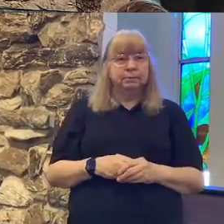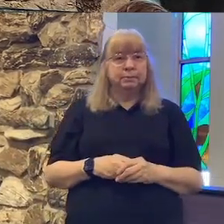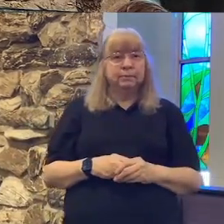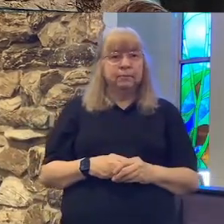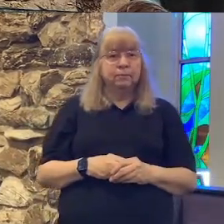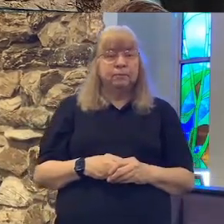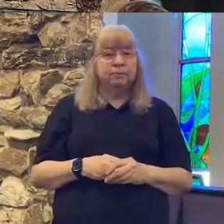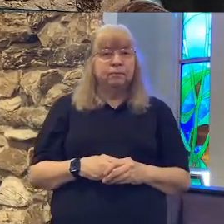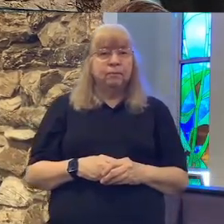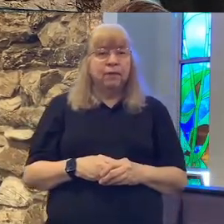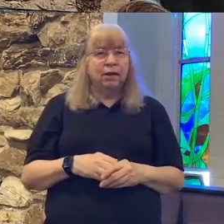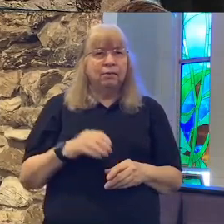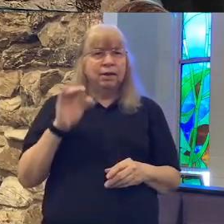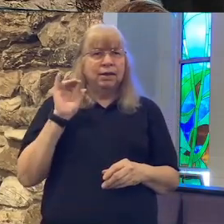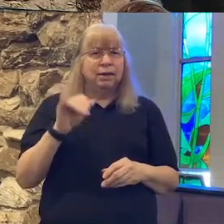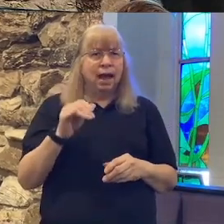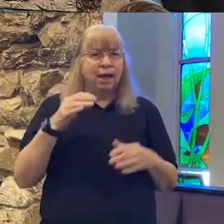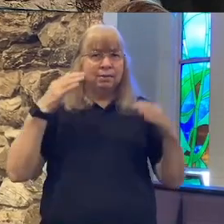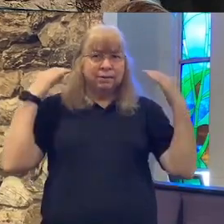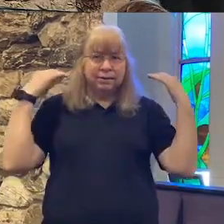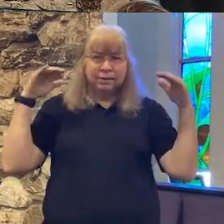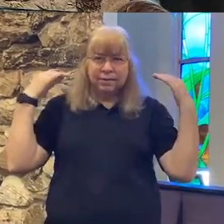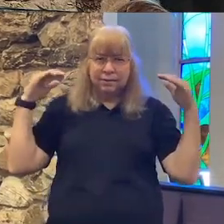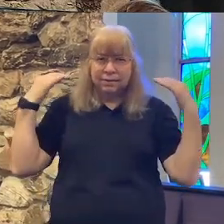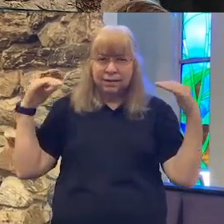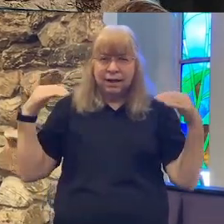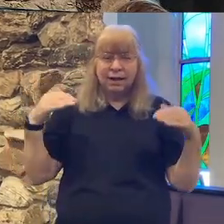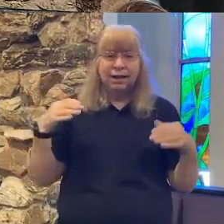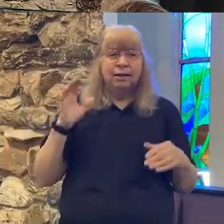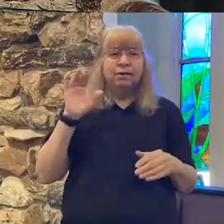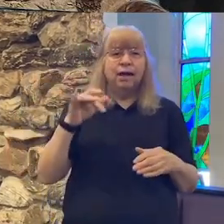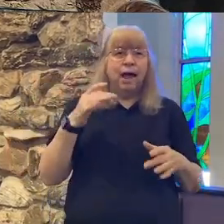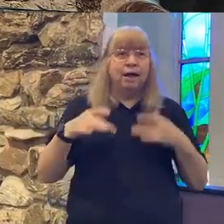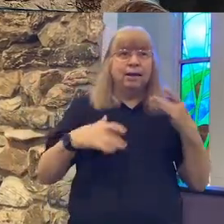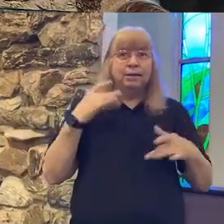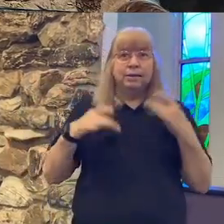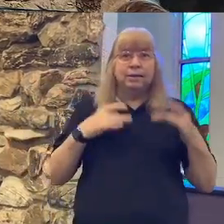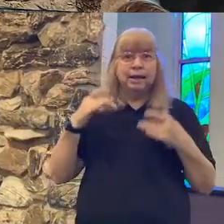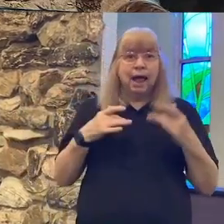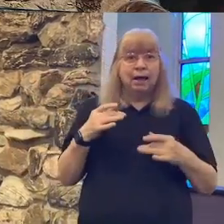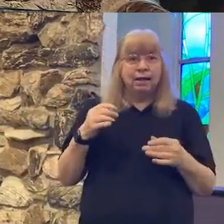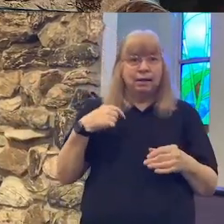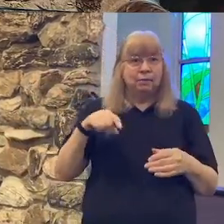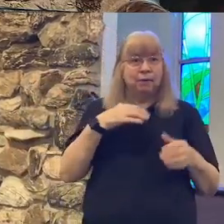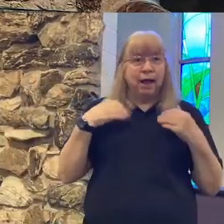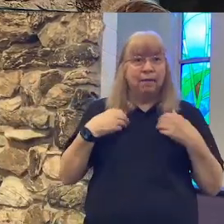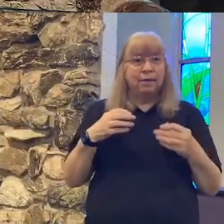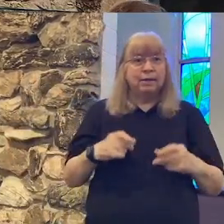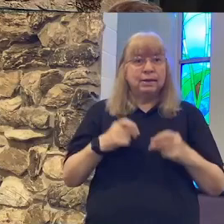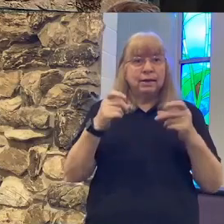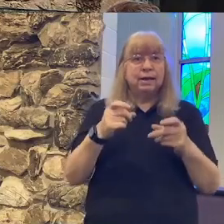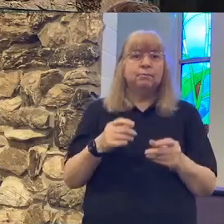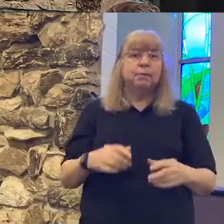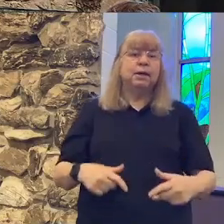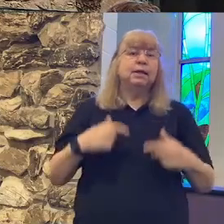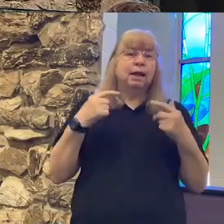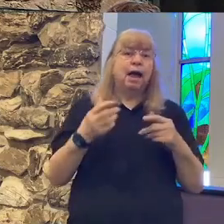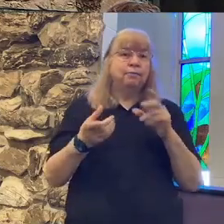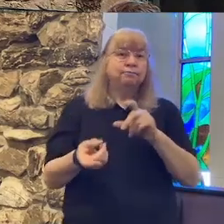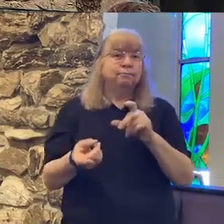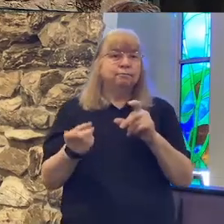It was that loud, that exciting. We finally have this gift, but it was life-altering as